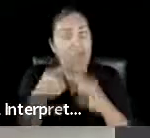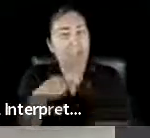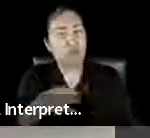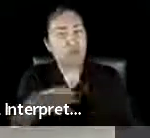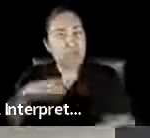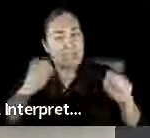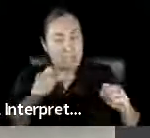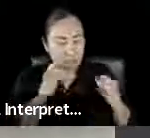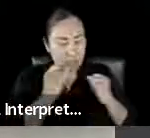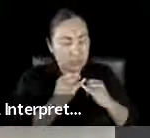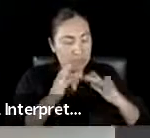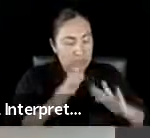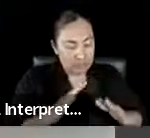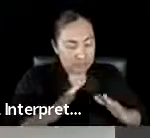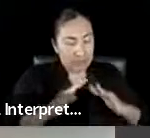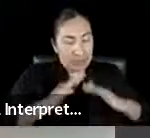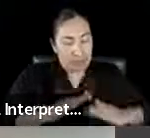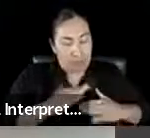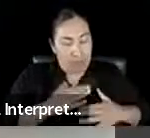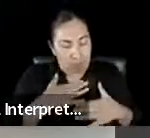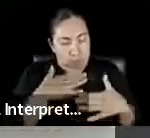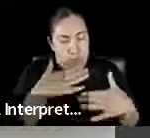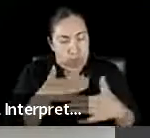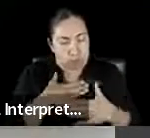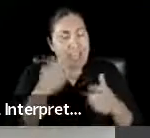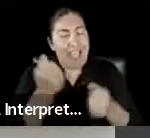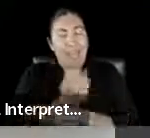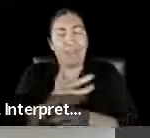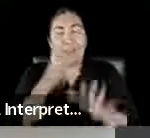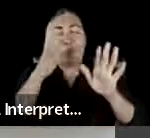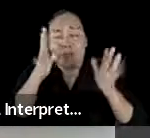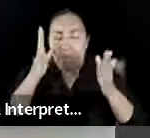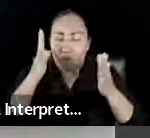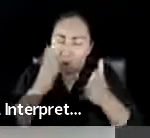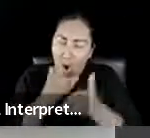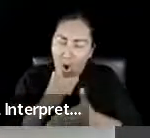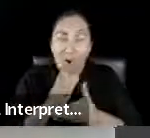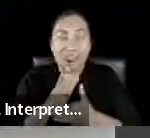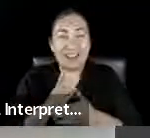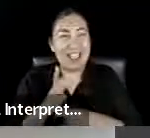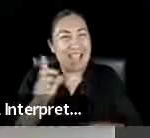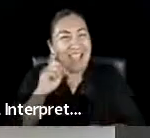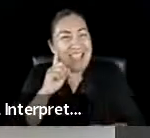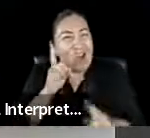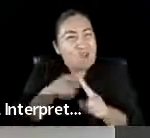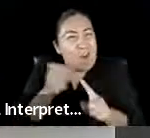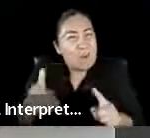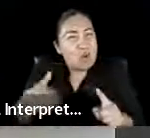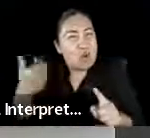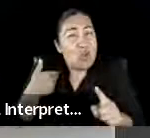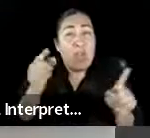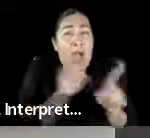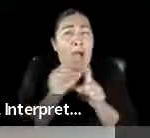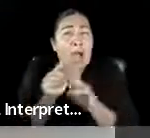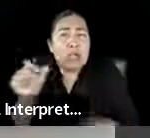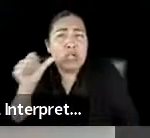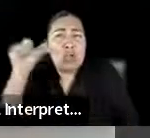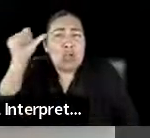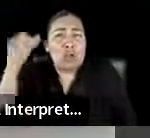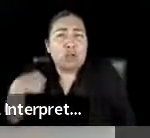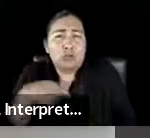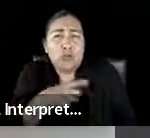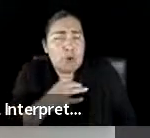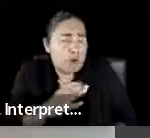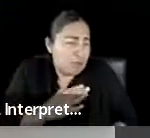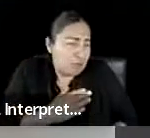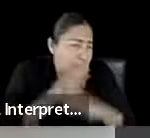But at the same time, and I hear this from the youth a lot, and I think this comes across in their films, is as adults, we want to shelter them and say, it's going to be okay. It's not